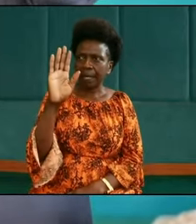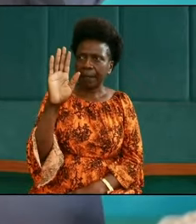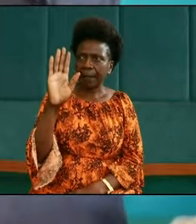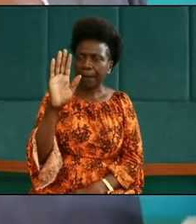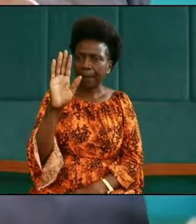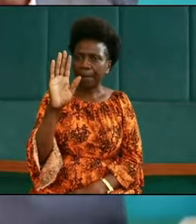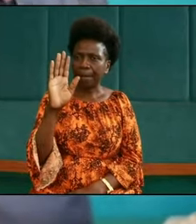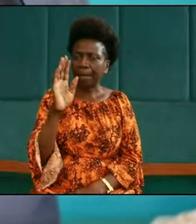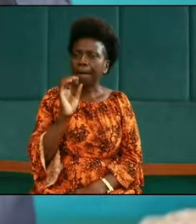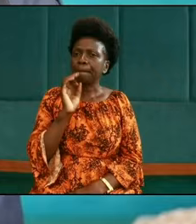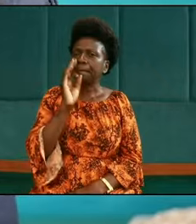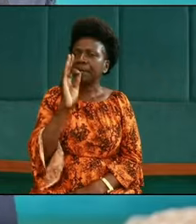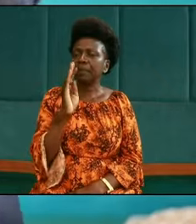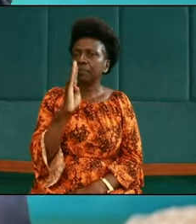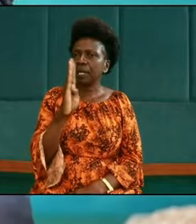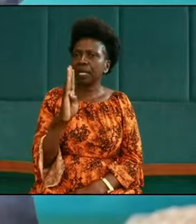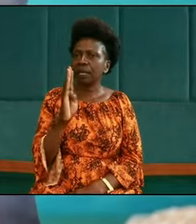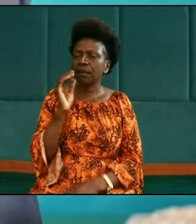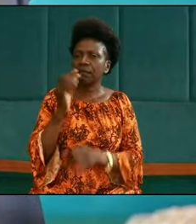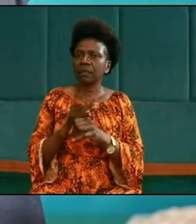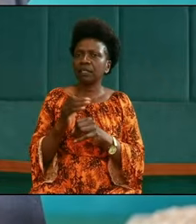Him being faithful, being a